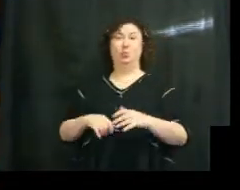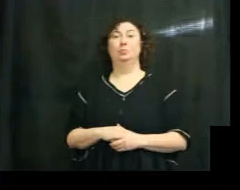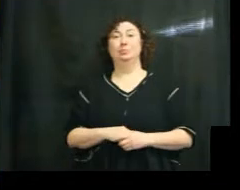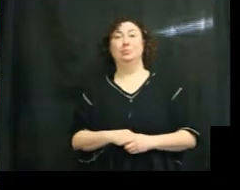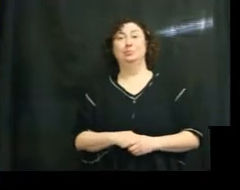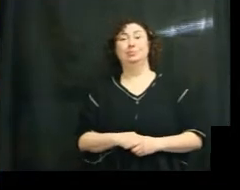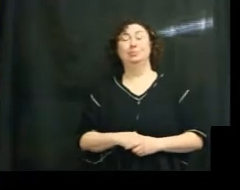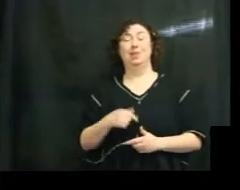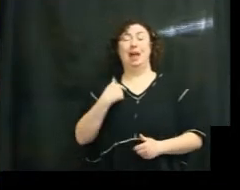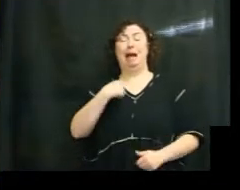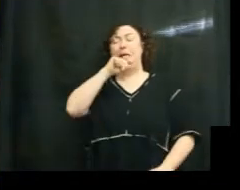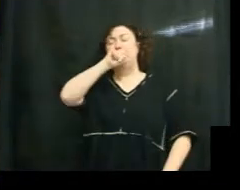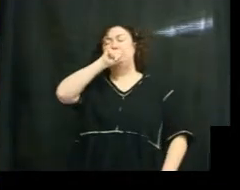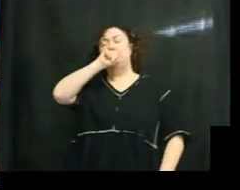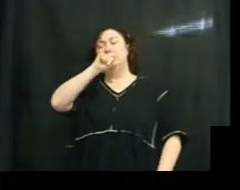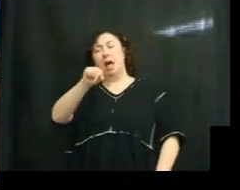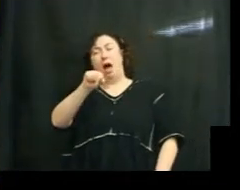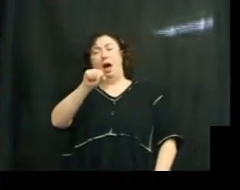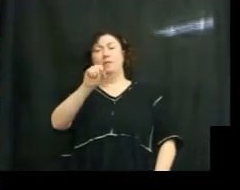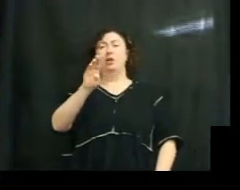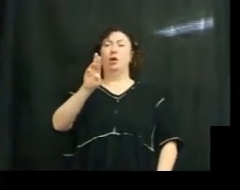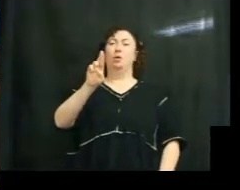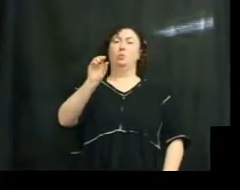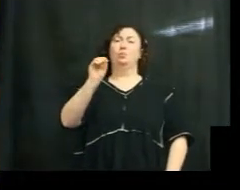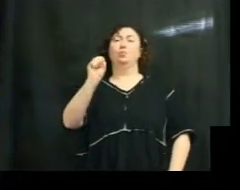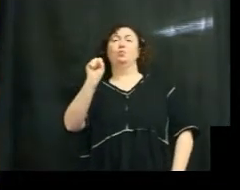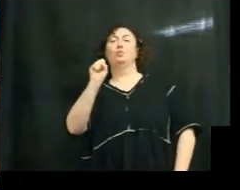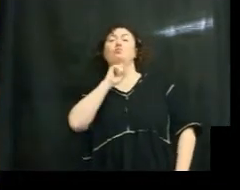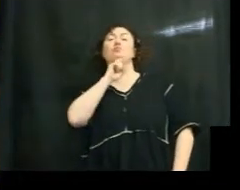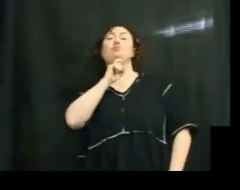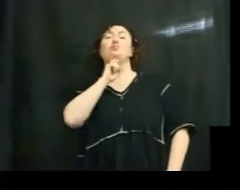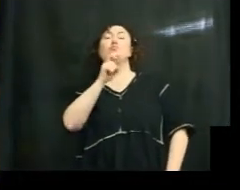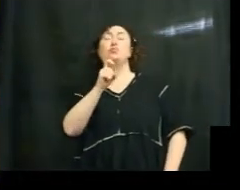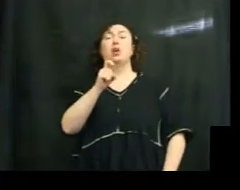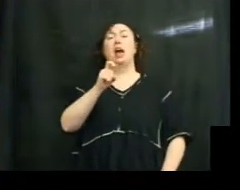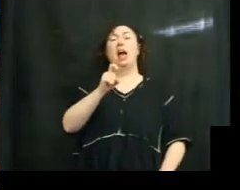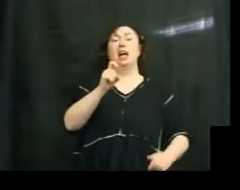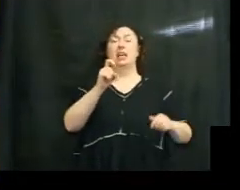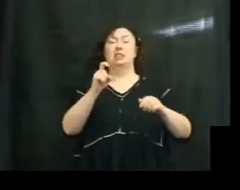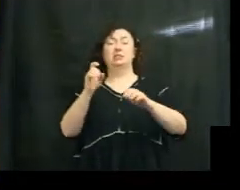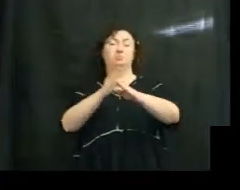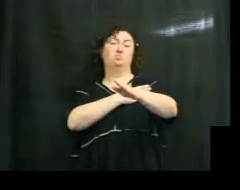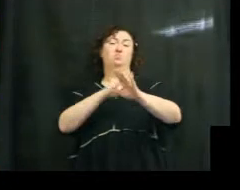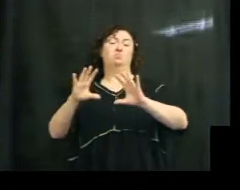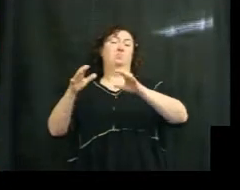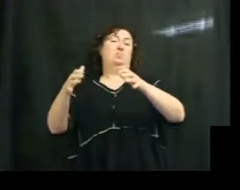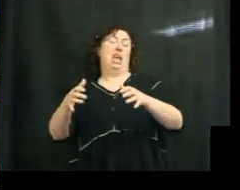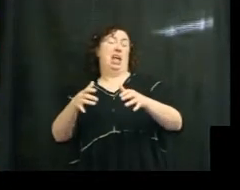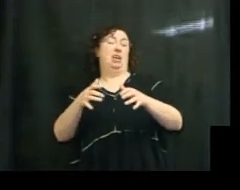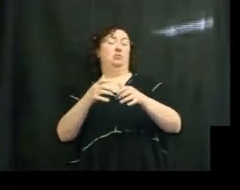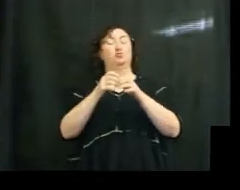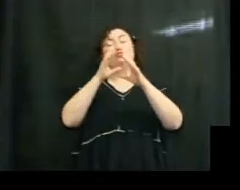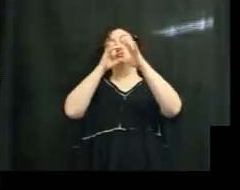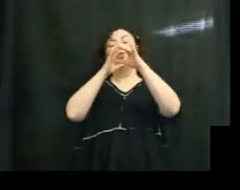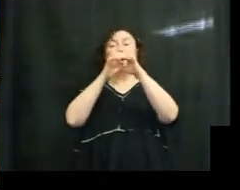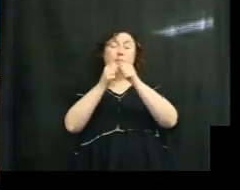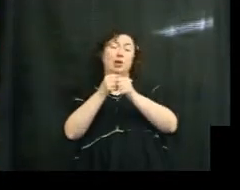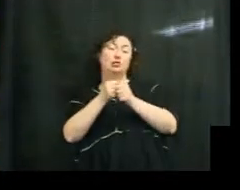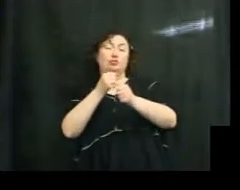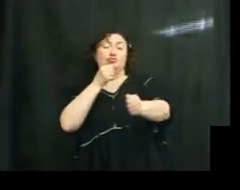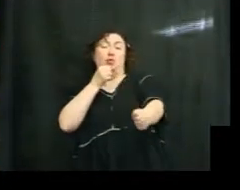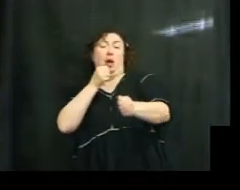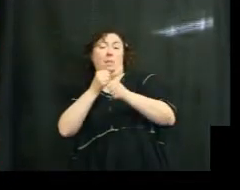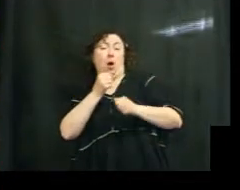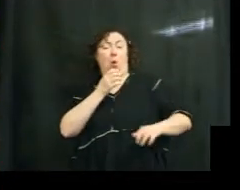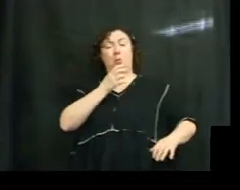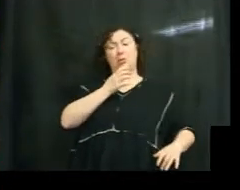I loved the brass bands with their own trumpets, trombones, saxophones, and the biggest brass